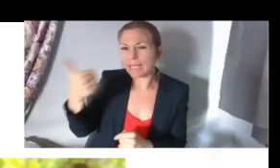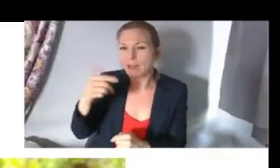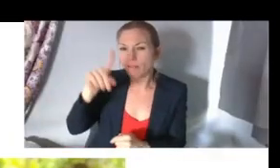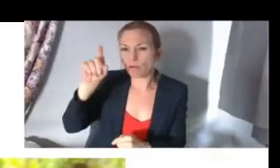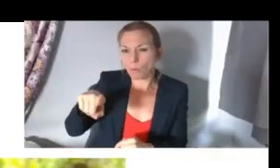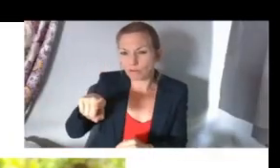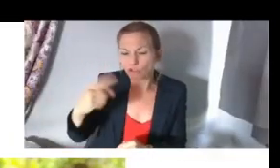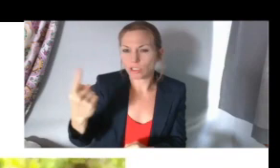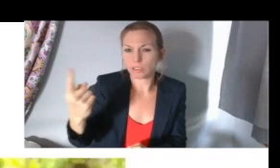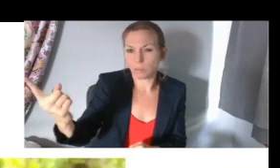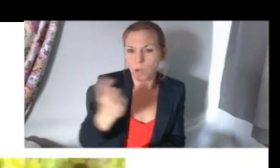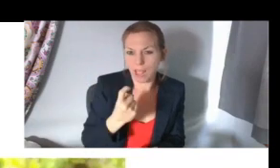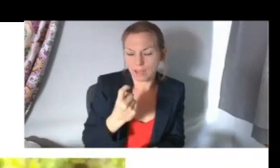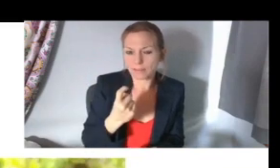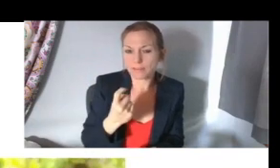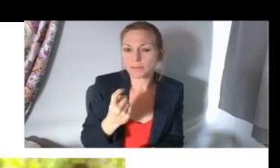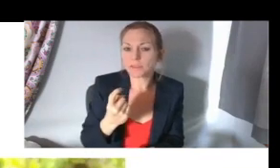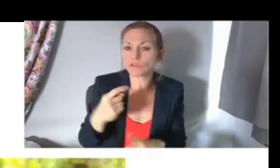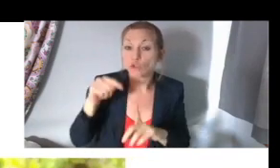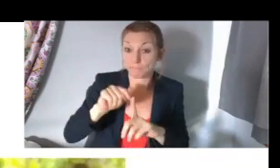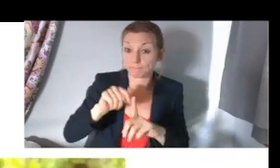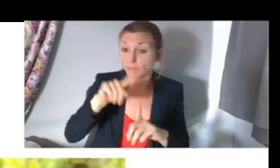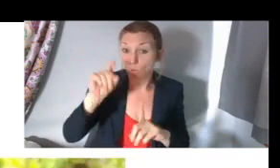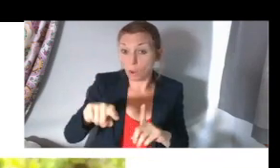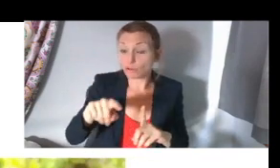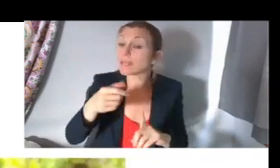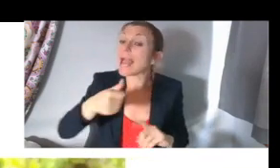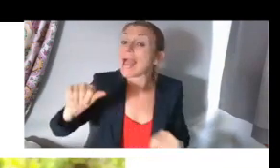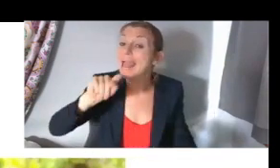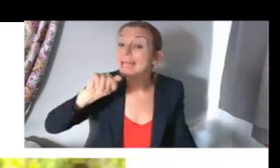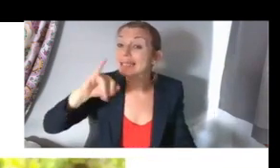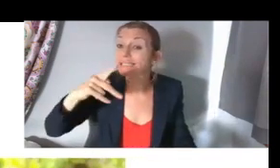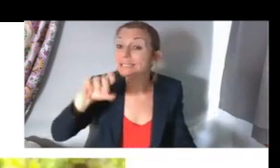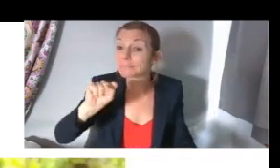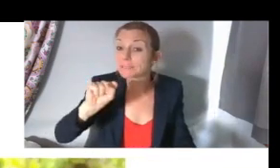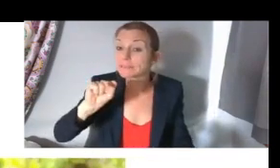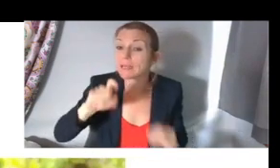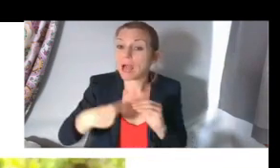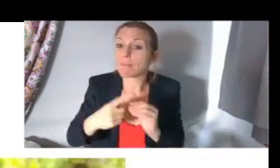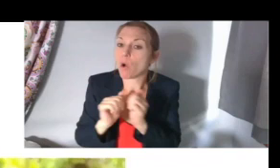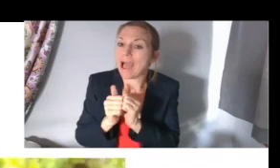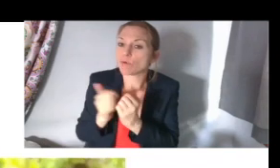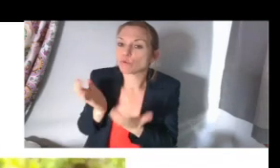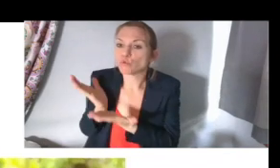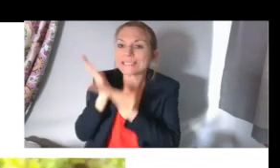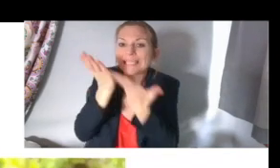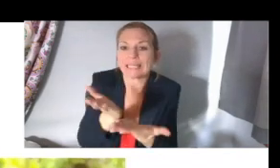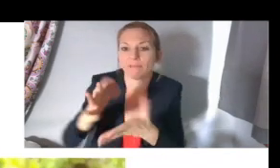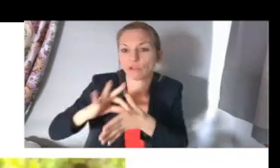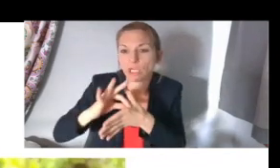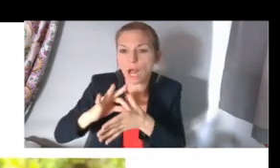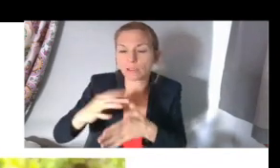asked, but someone was asking if there were any tips on delivering content for deaf learners